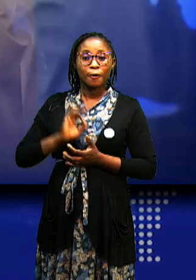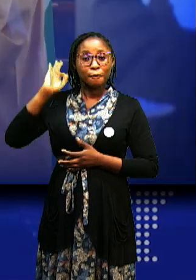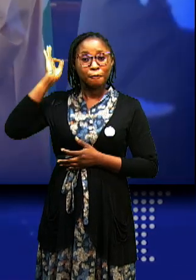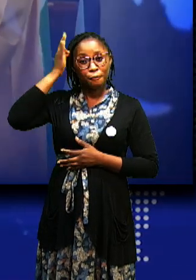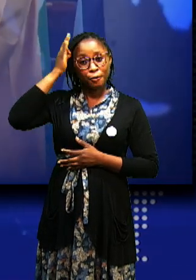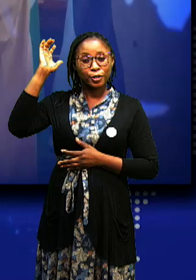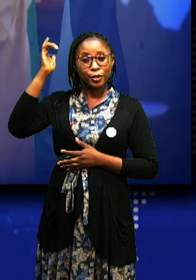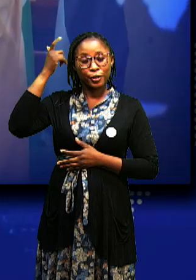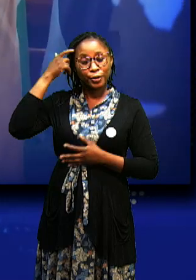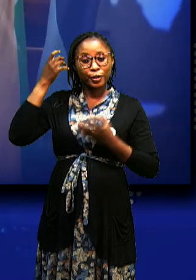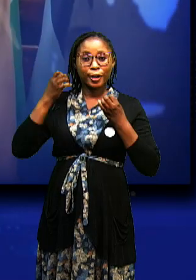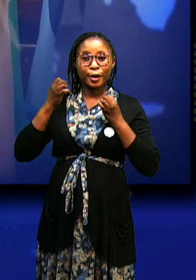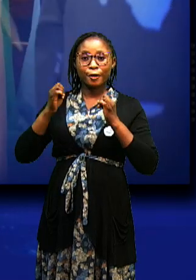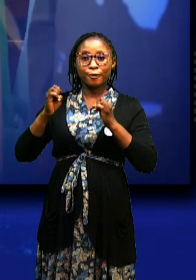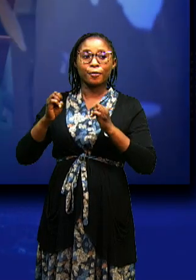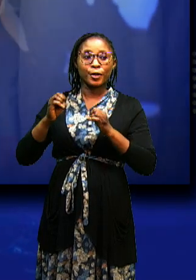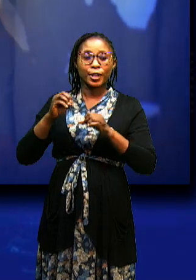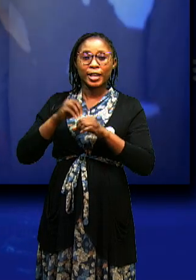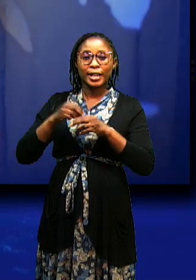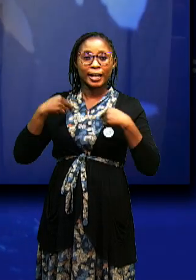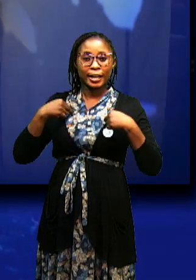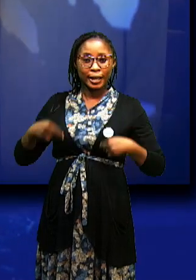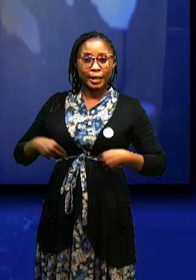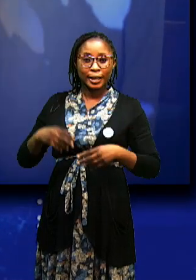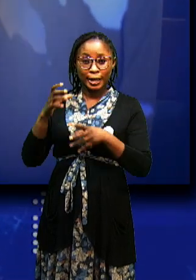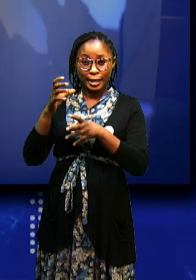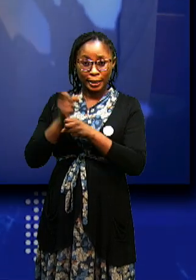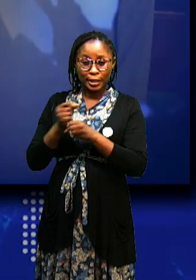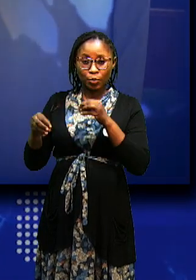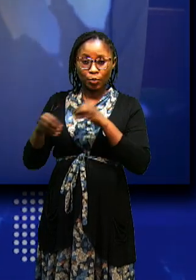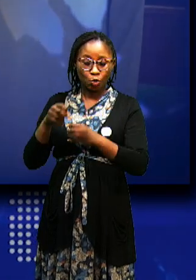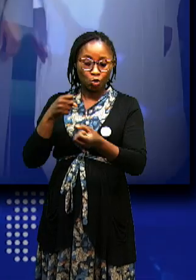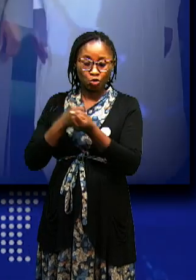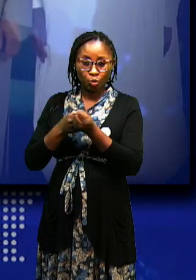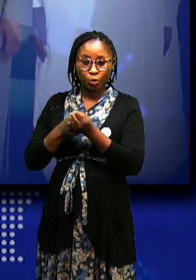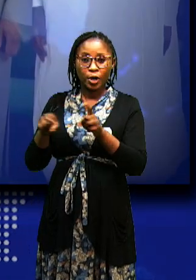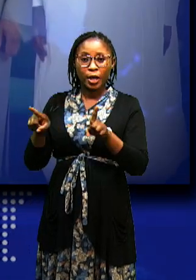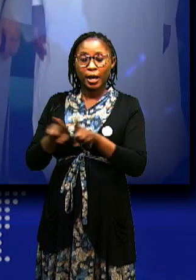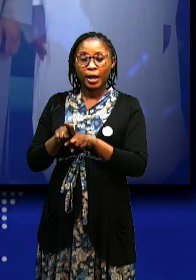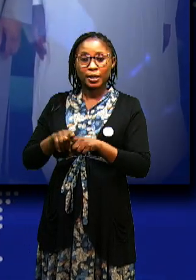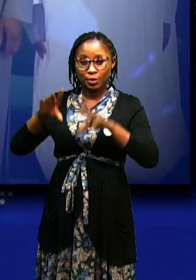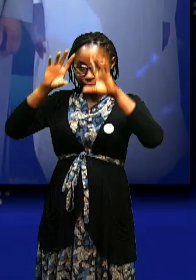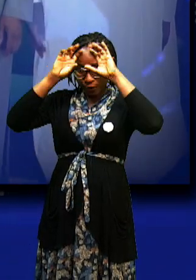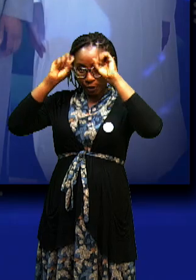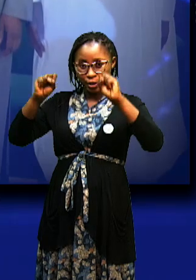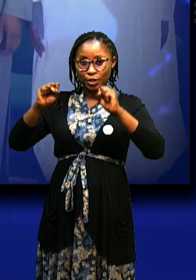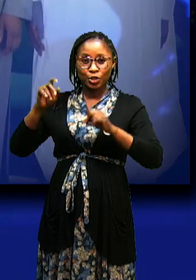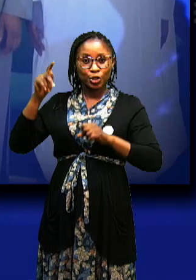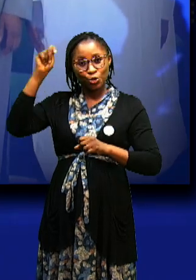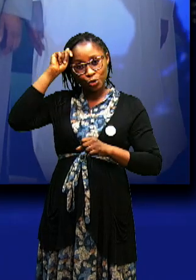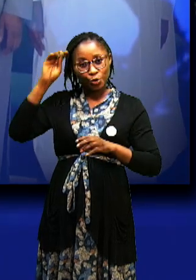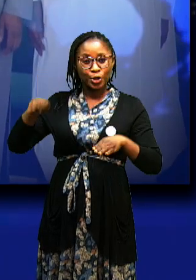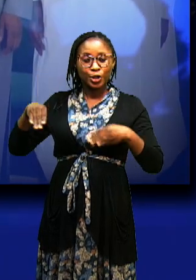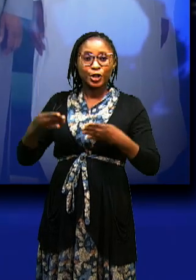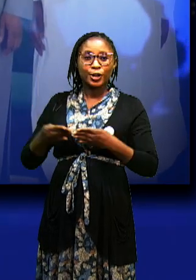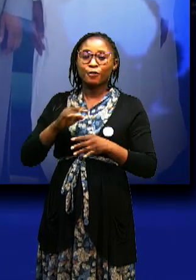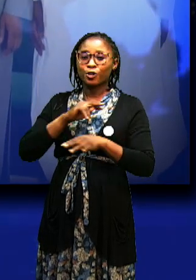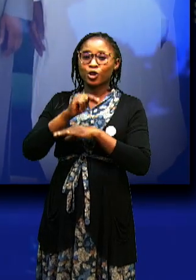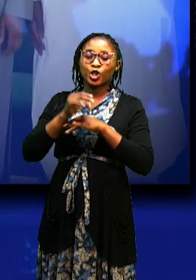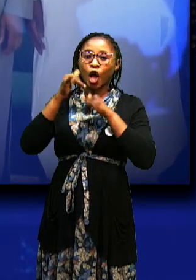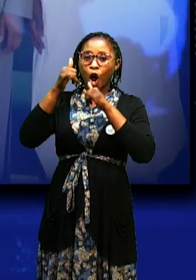Federal government's efforts in health gain more support as President Tinubu confers national award on Bill